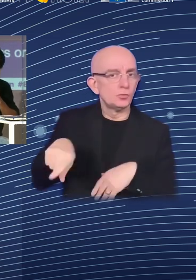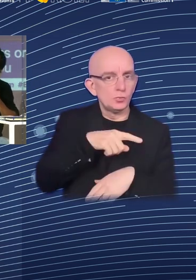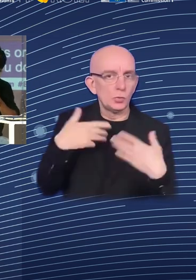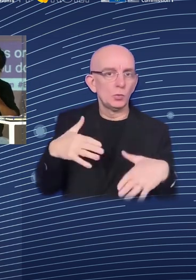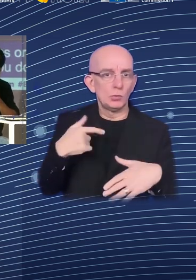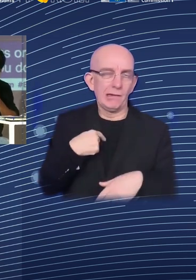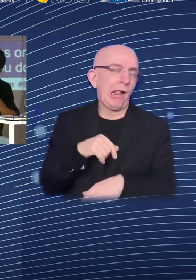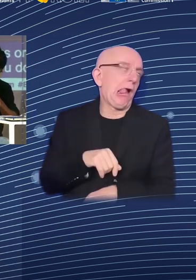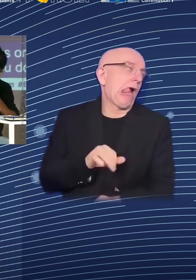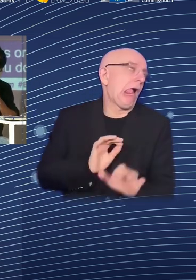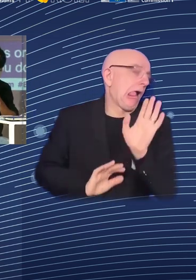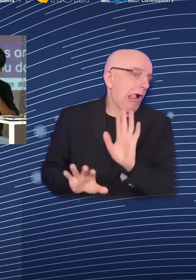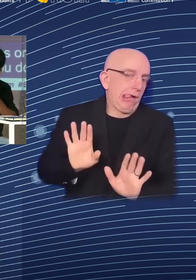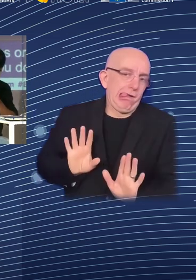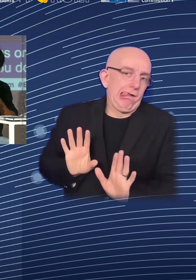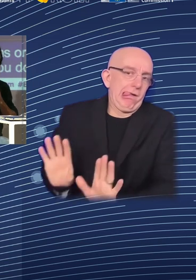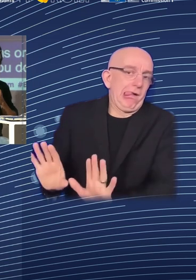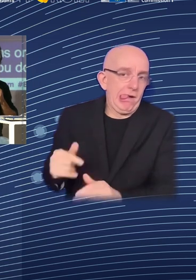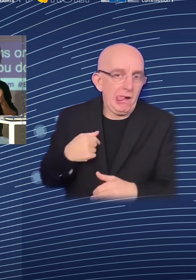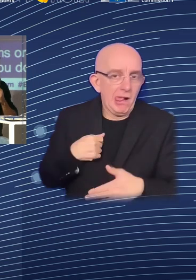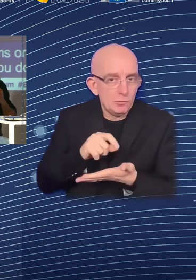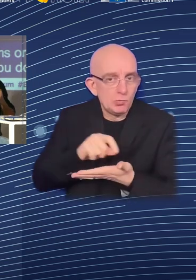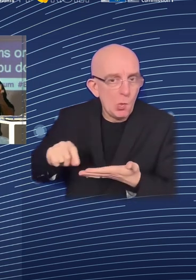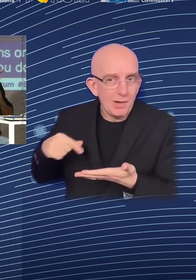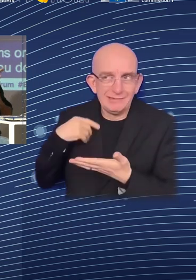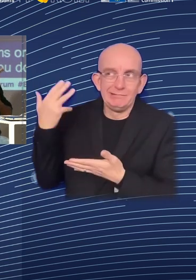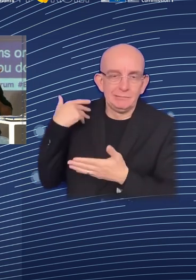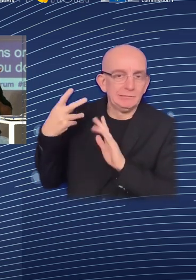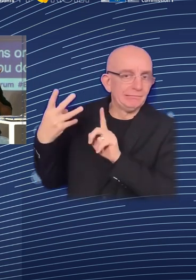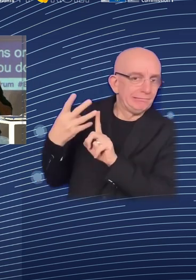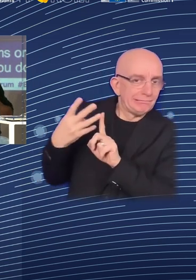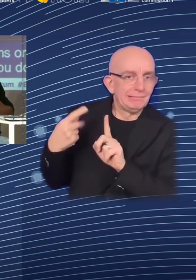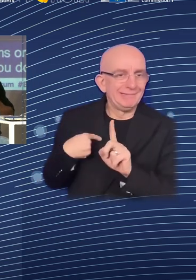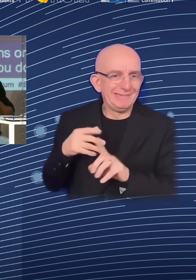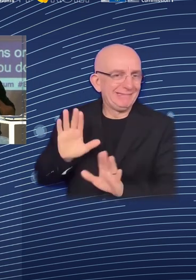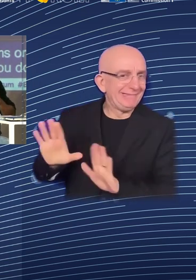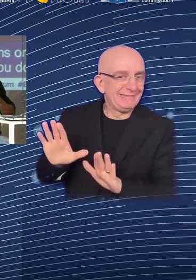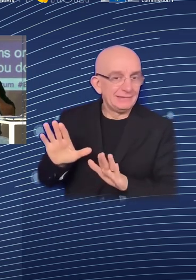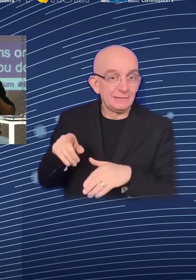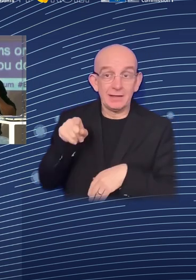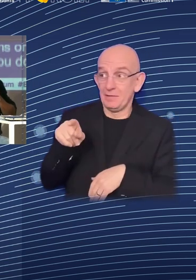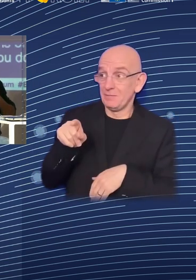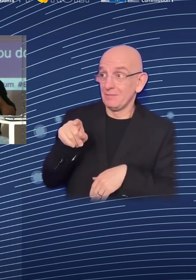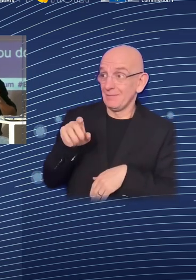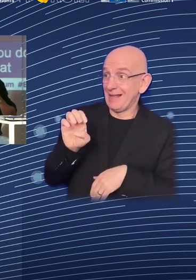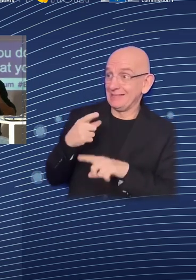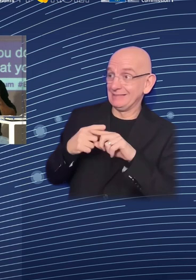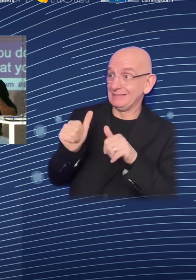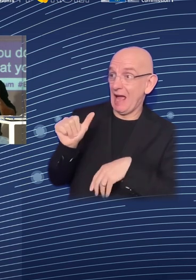we manage with an adaptive test to ensure that you have a success on two challenges out of three, to maintain your